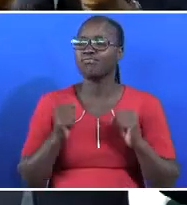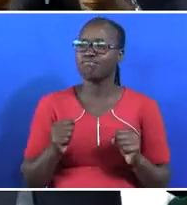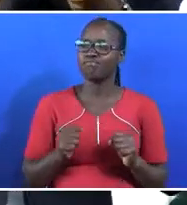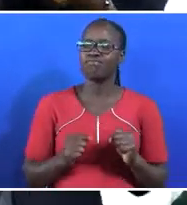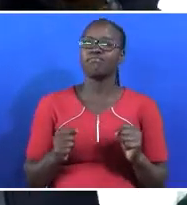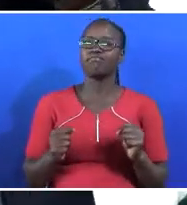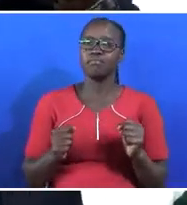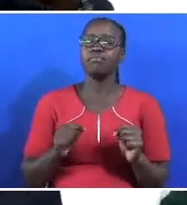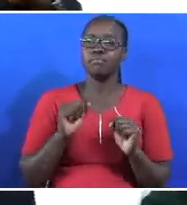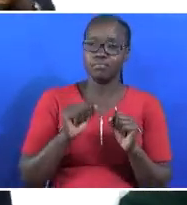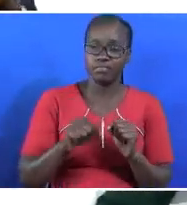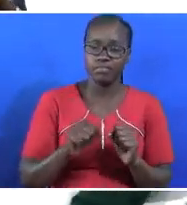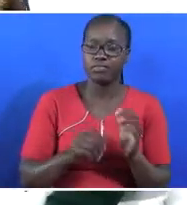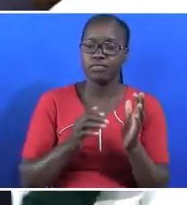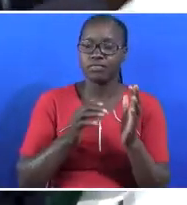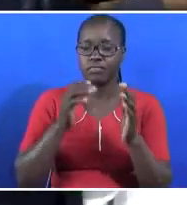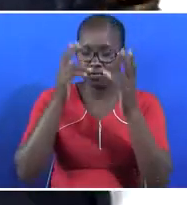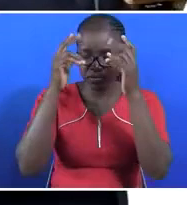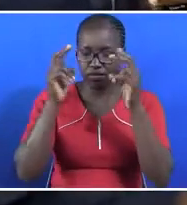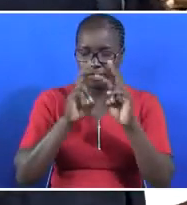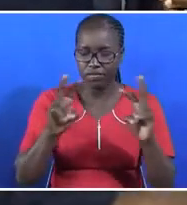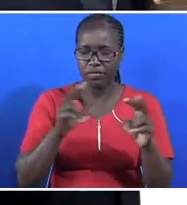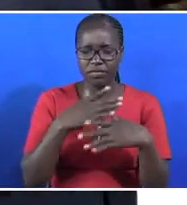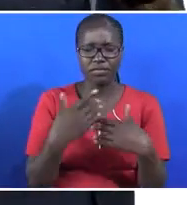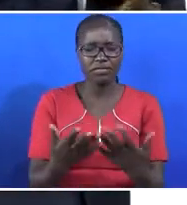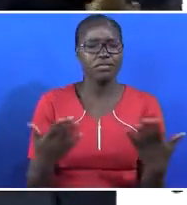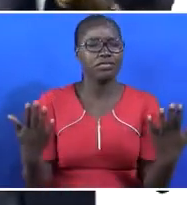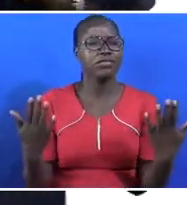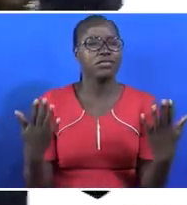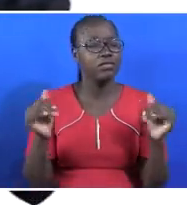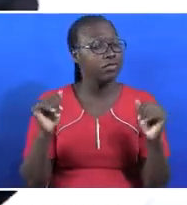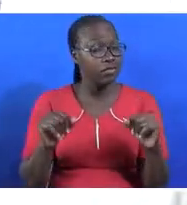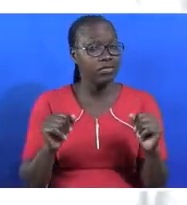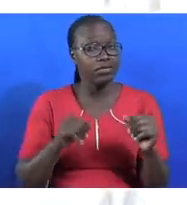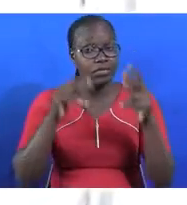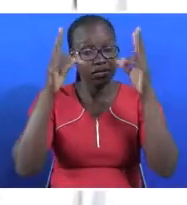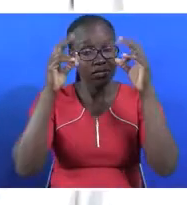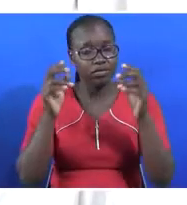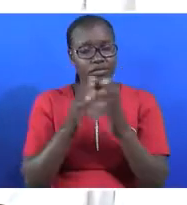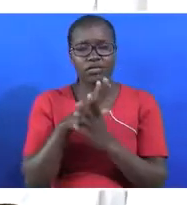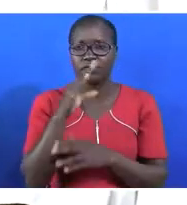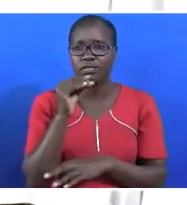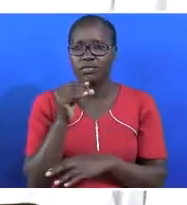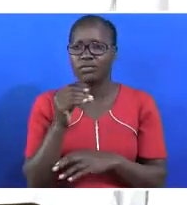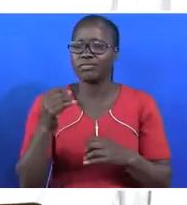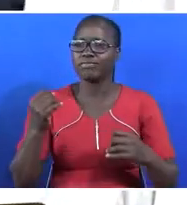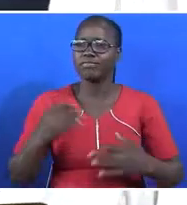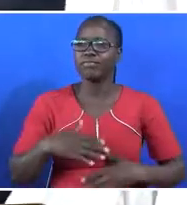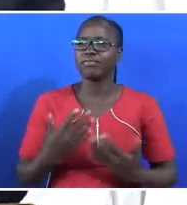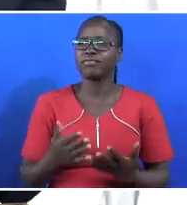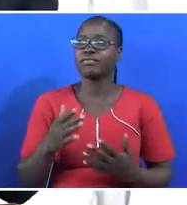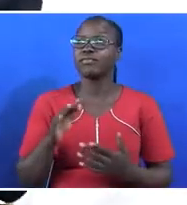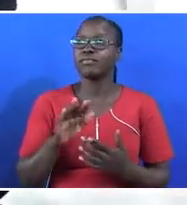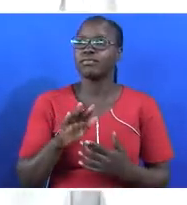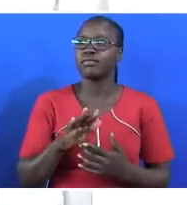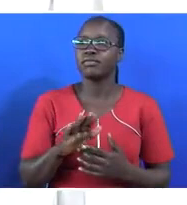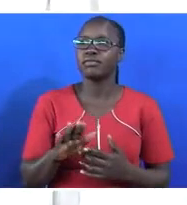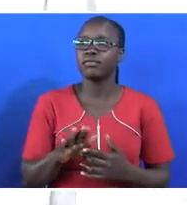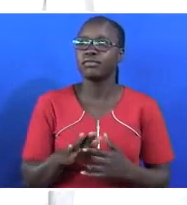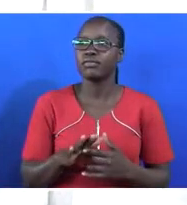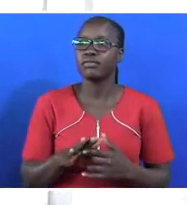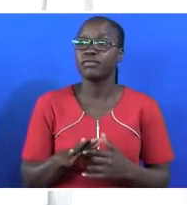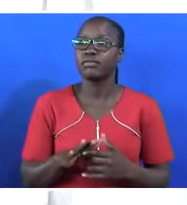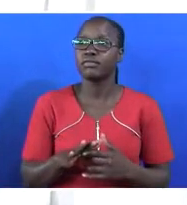snow. Yes, the devil has seen these things. Yes, the devil has spoken strange things to you, but yes,